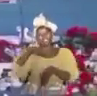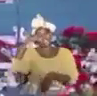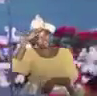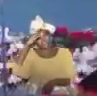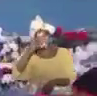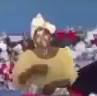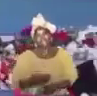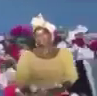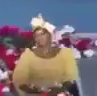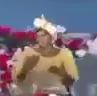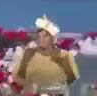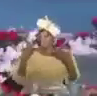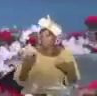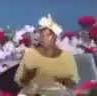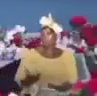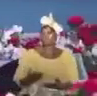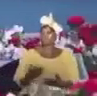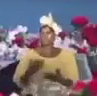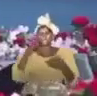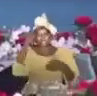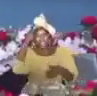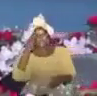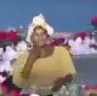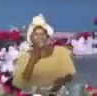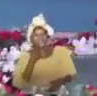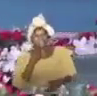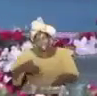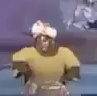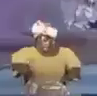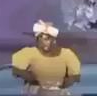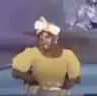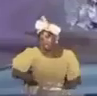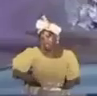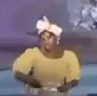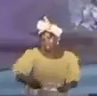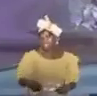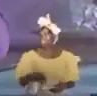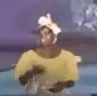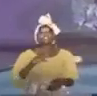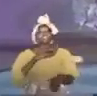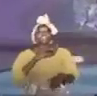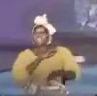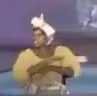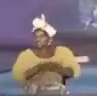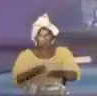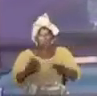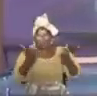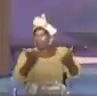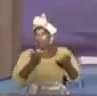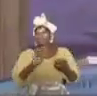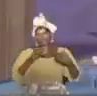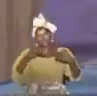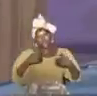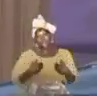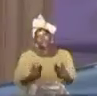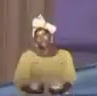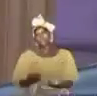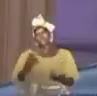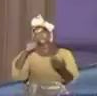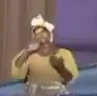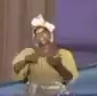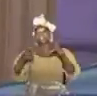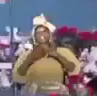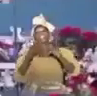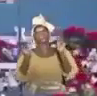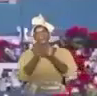industry, parents, young people especially, they do not desire to have an encounter with Jesus, but